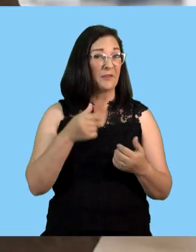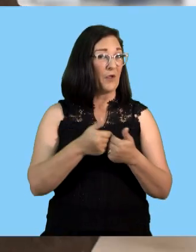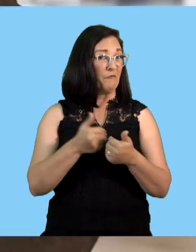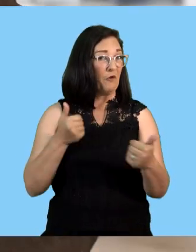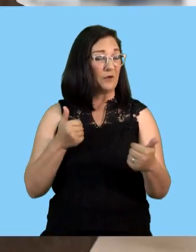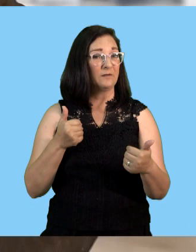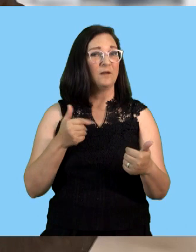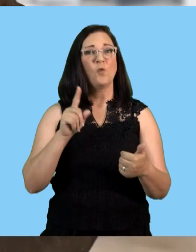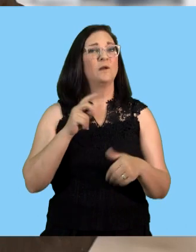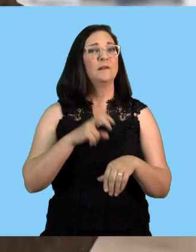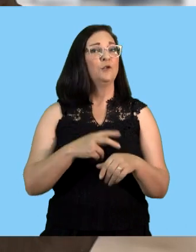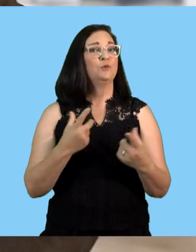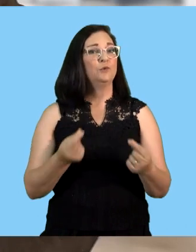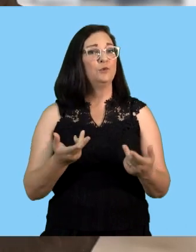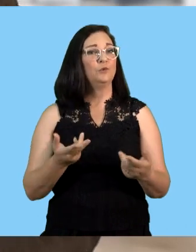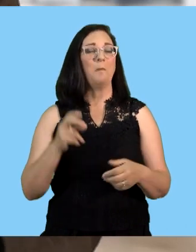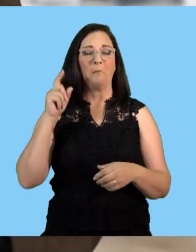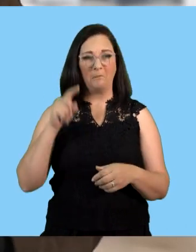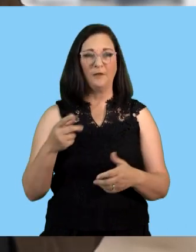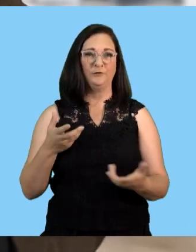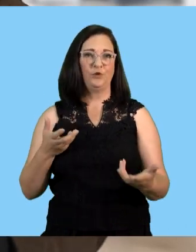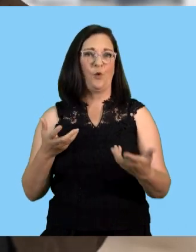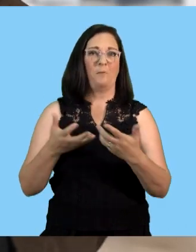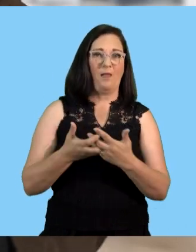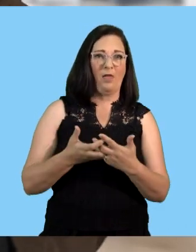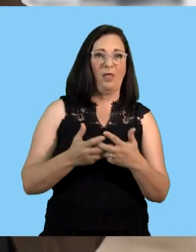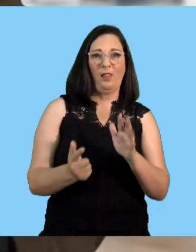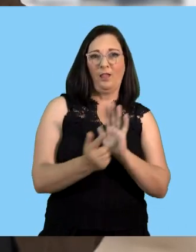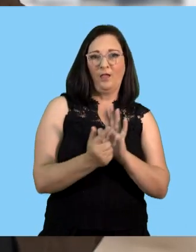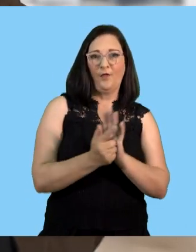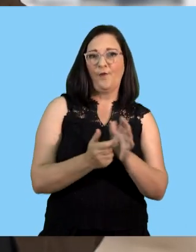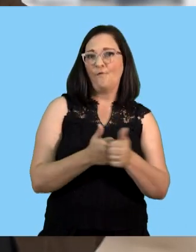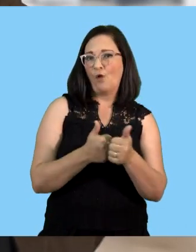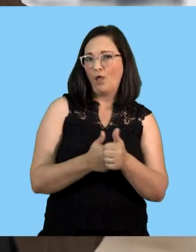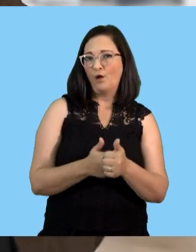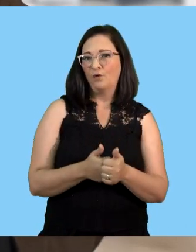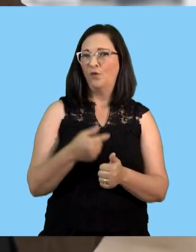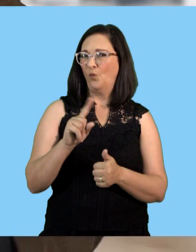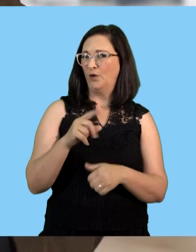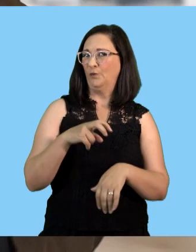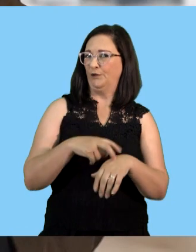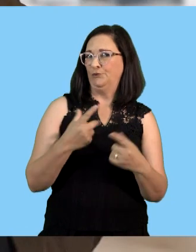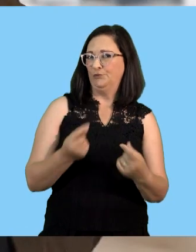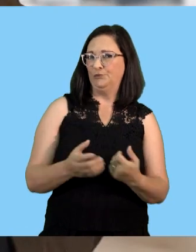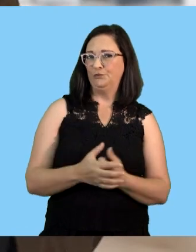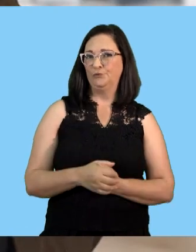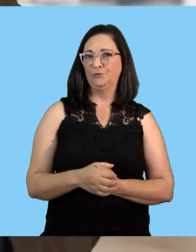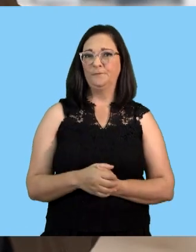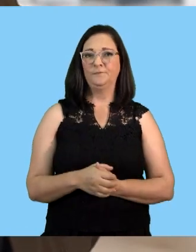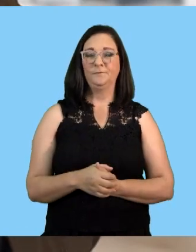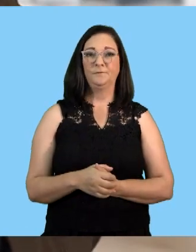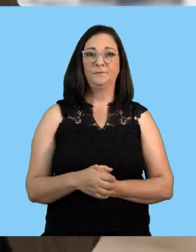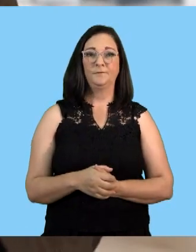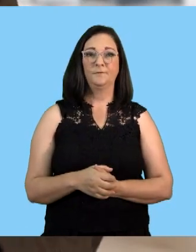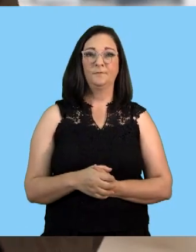avoid all of that, what must happen or what needs to happen? We need to comply. We need to follow the legislation, what is required of us. So what